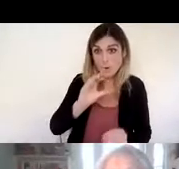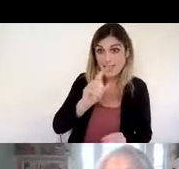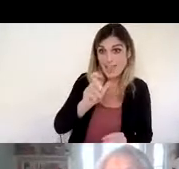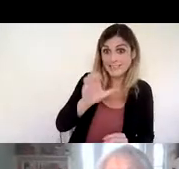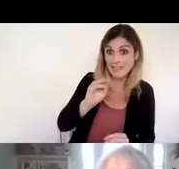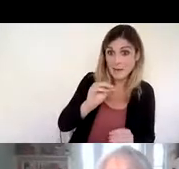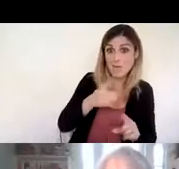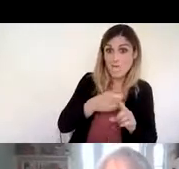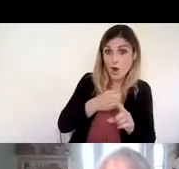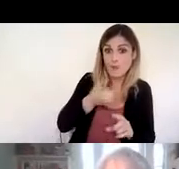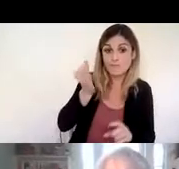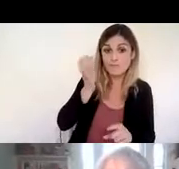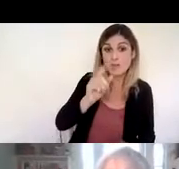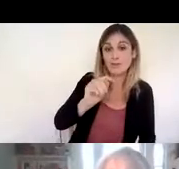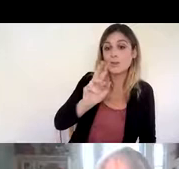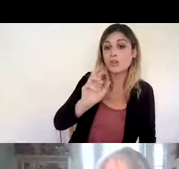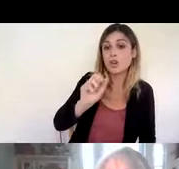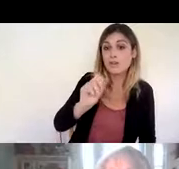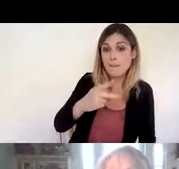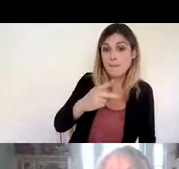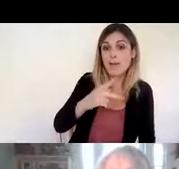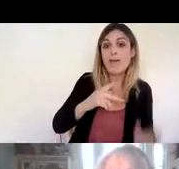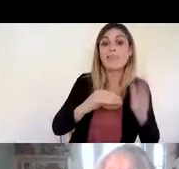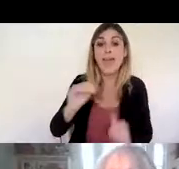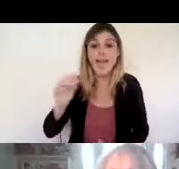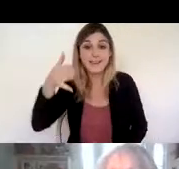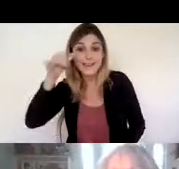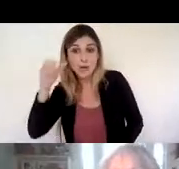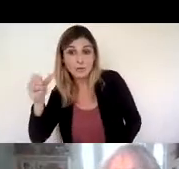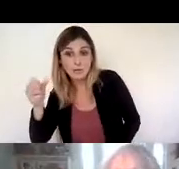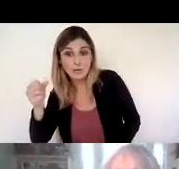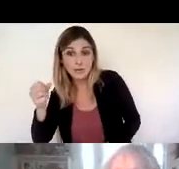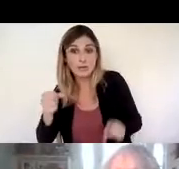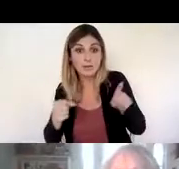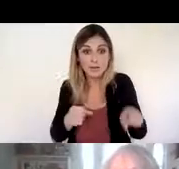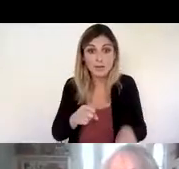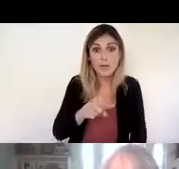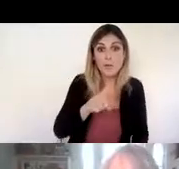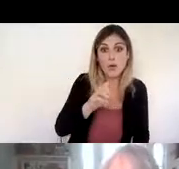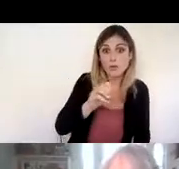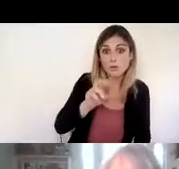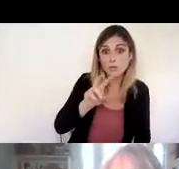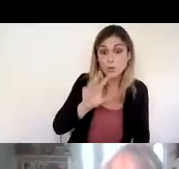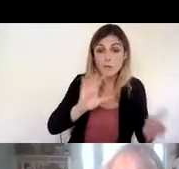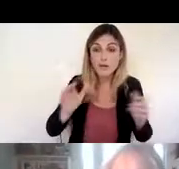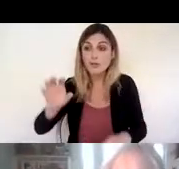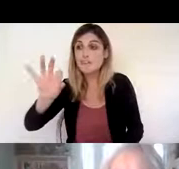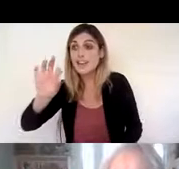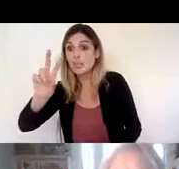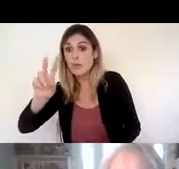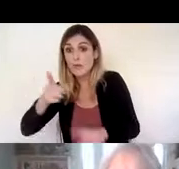turnip greens than we would get from cow's milk. We get 102 milligrams from a cup of turnip greens versus 92 from cow's